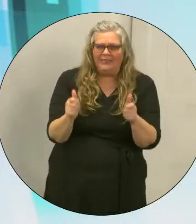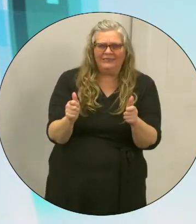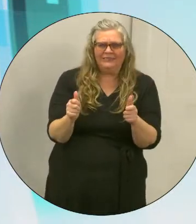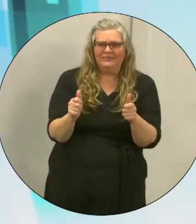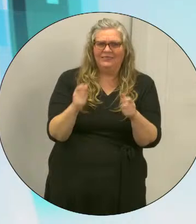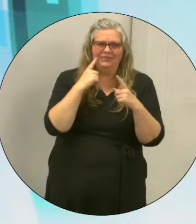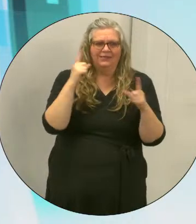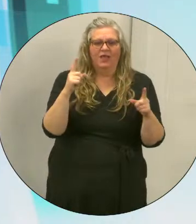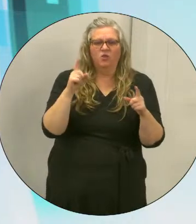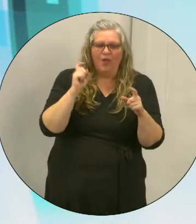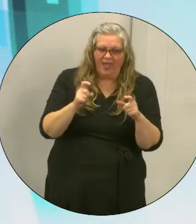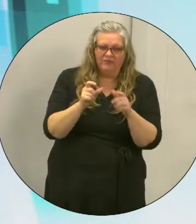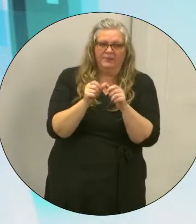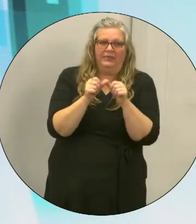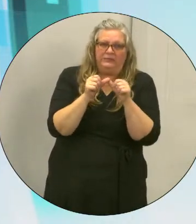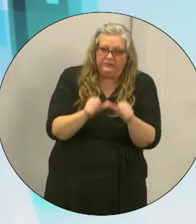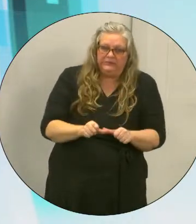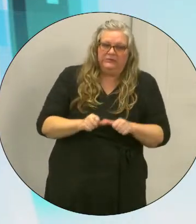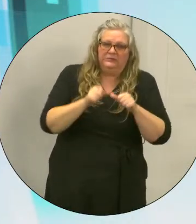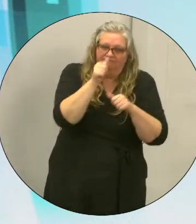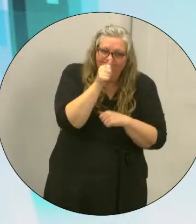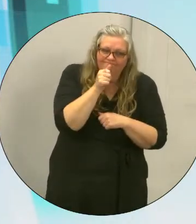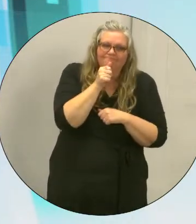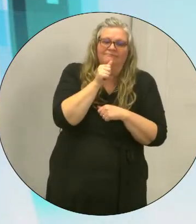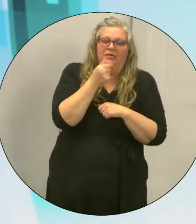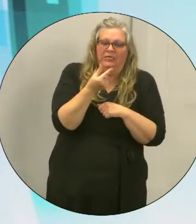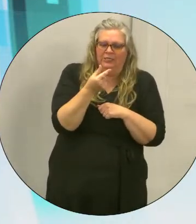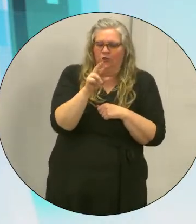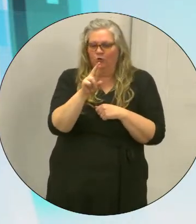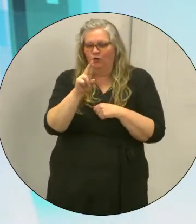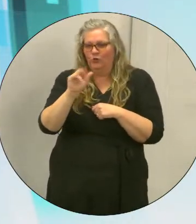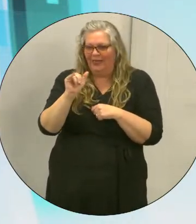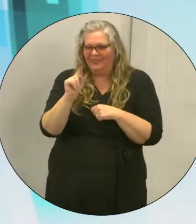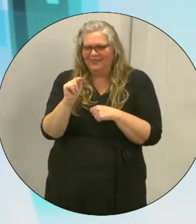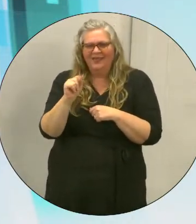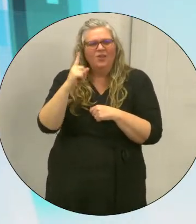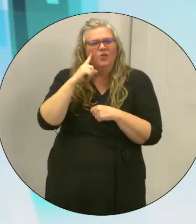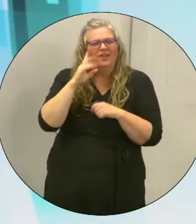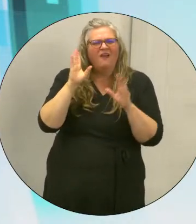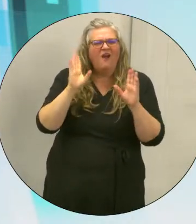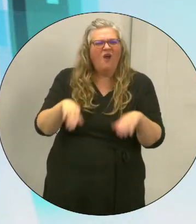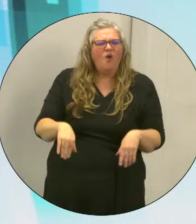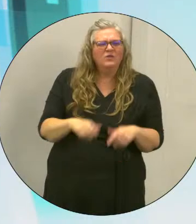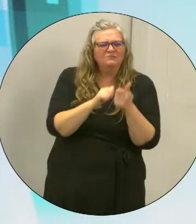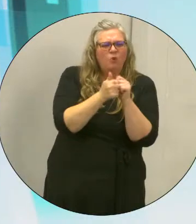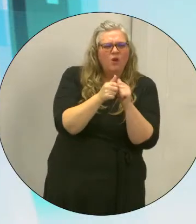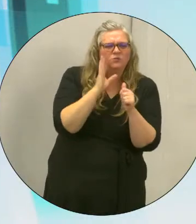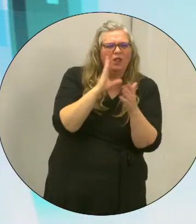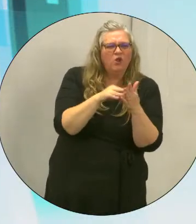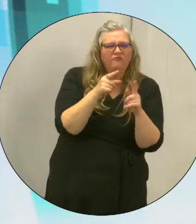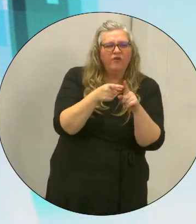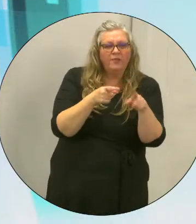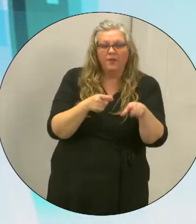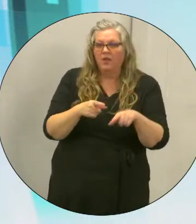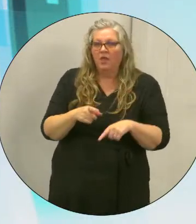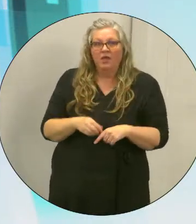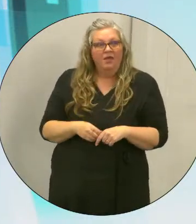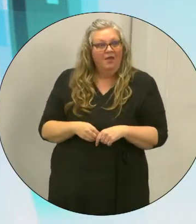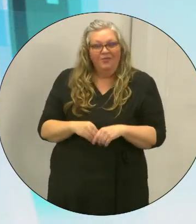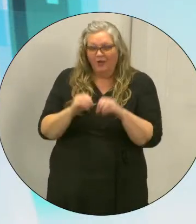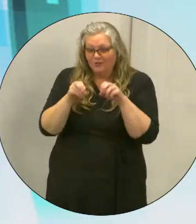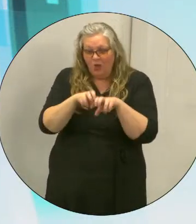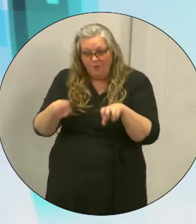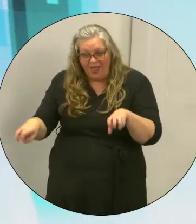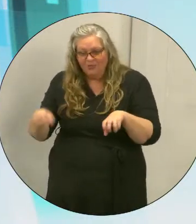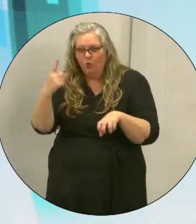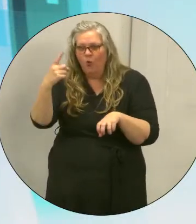teaches perseverance, resilience, grit. And most people think, oh, they learn this in sports. Well, here in music, there's no bench. One kid